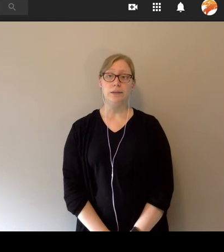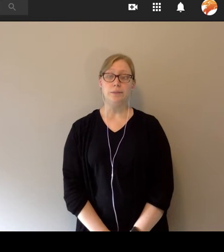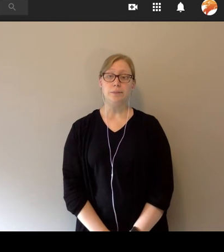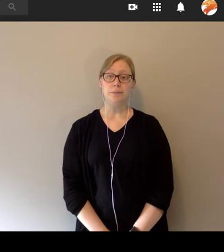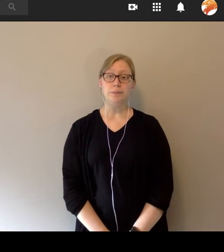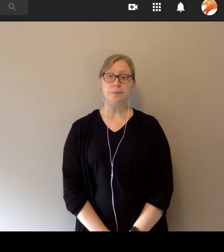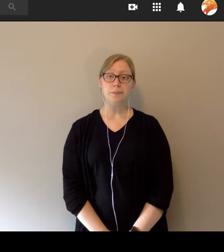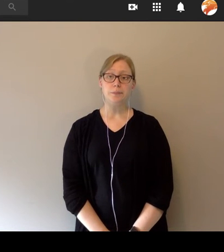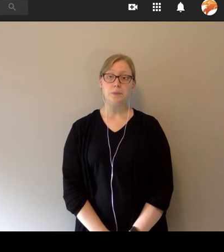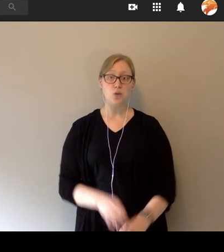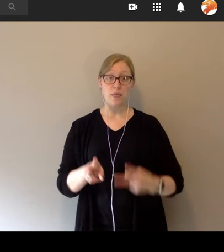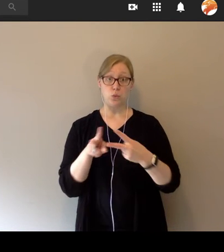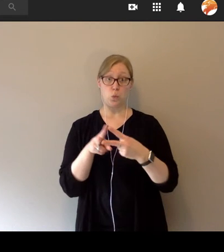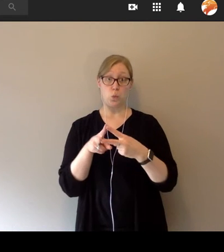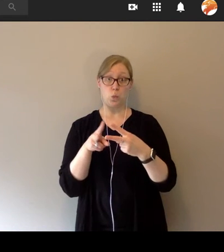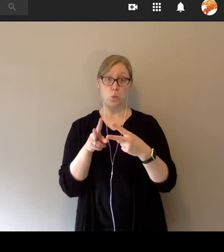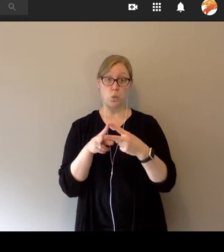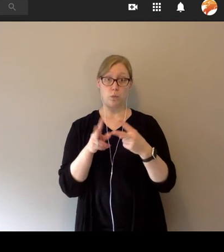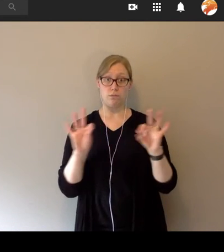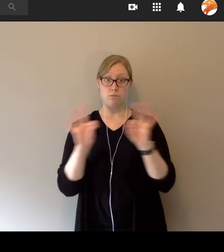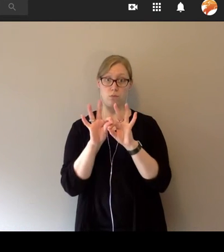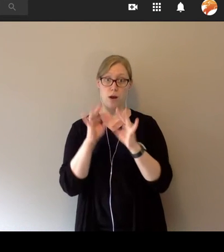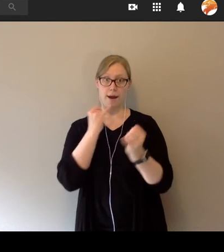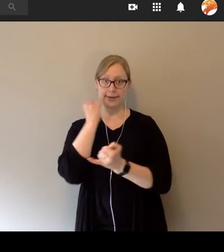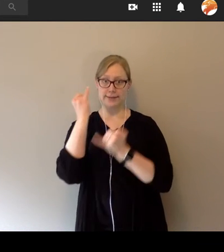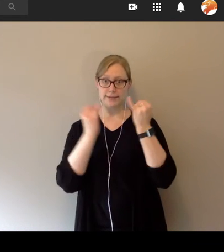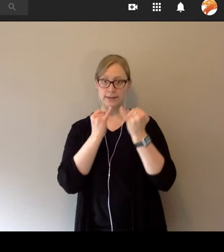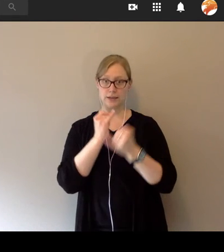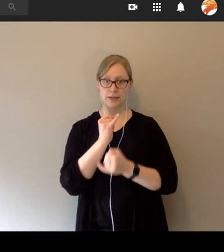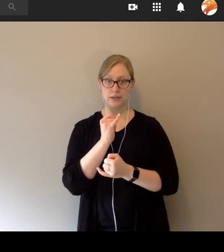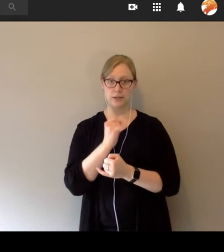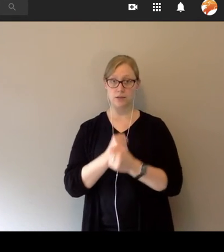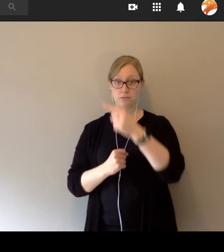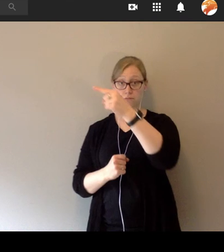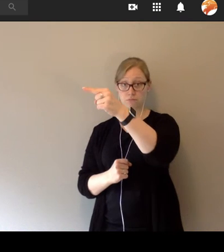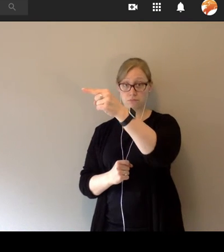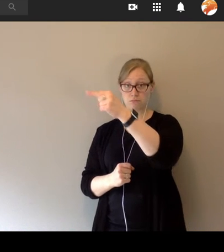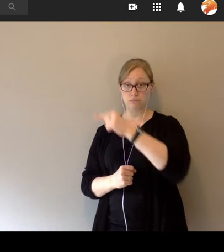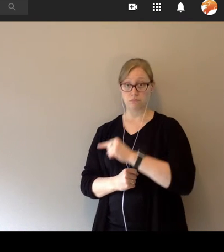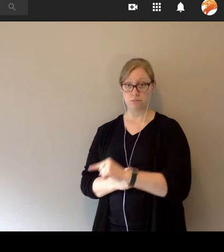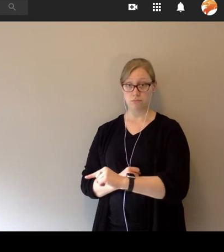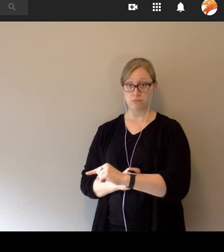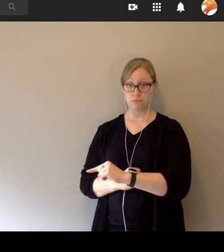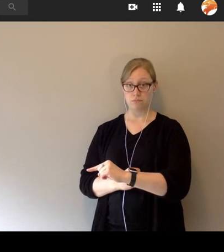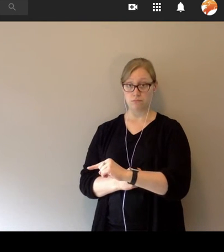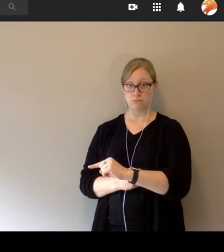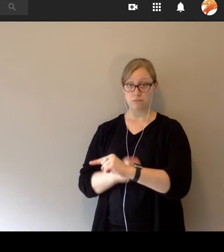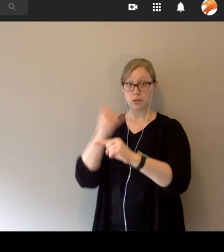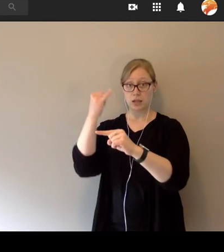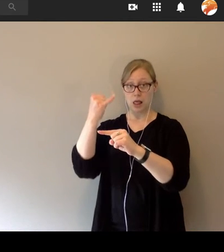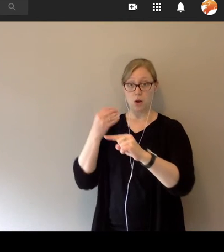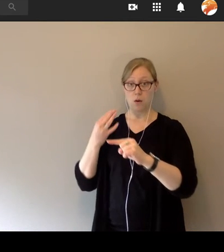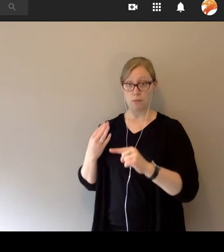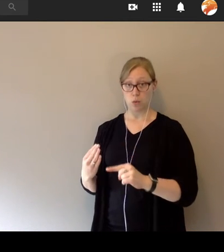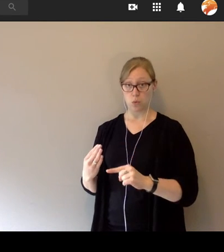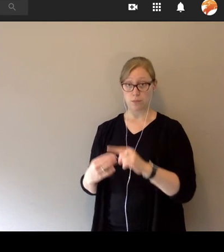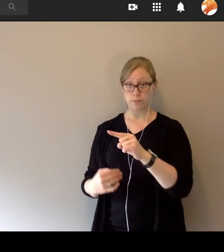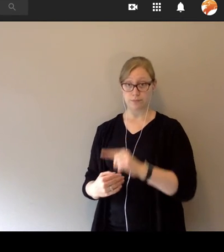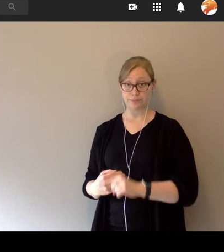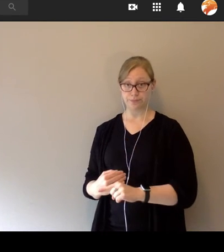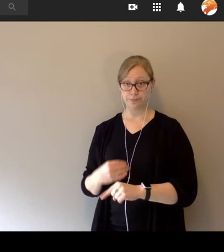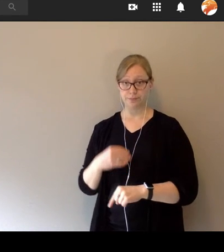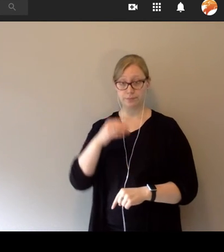So those are the two big ideas, that the sine of 90 degrees is 1, the cosine of 90 degrees is 0, the cosine